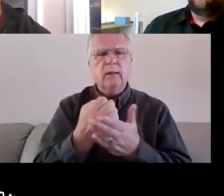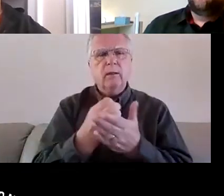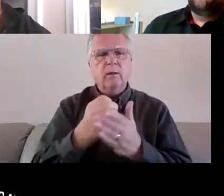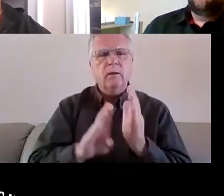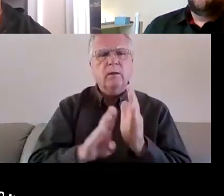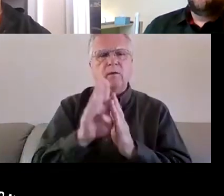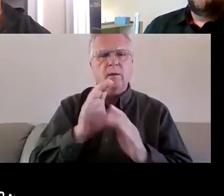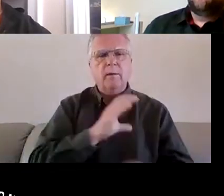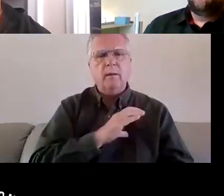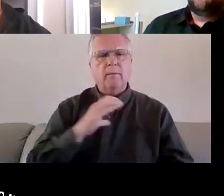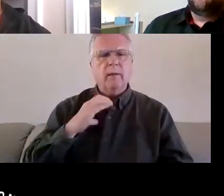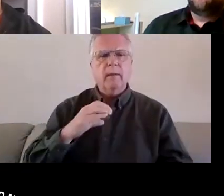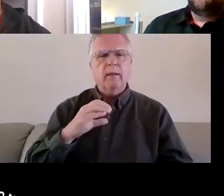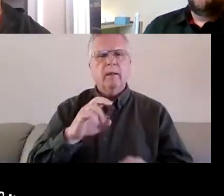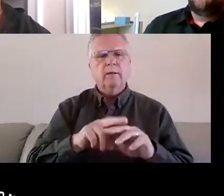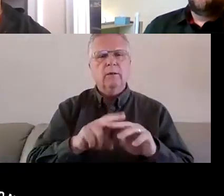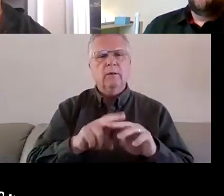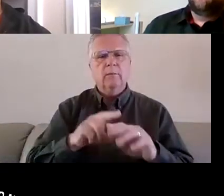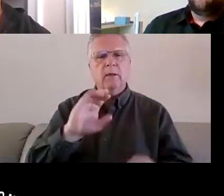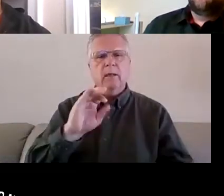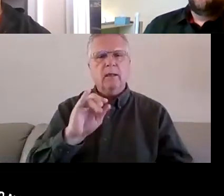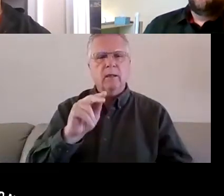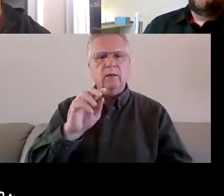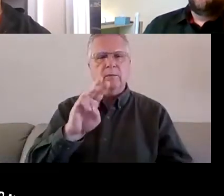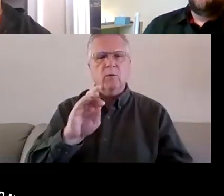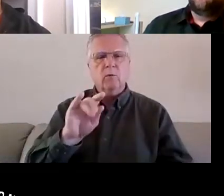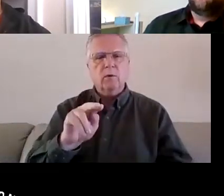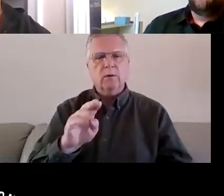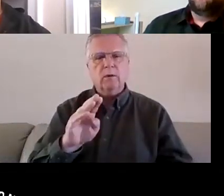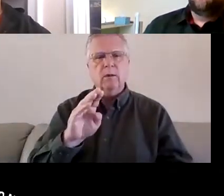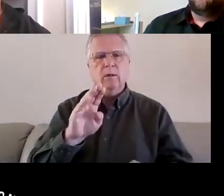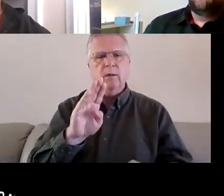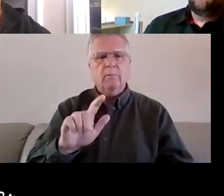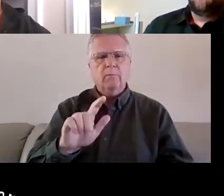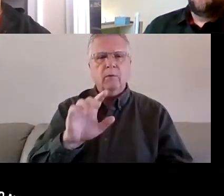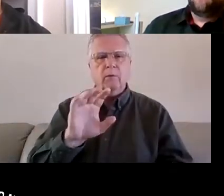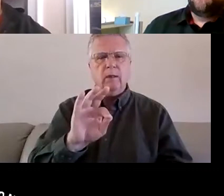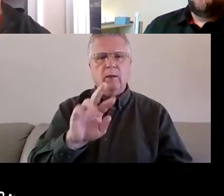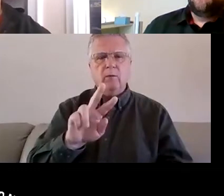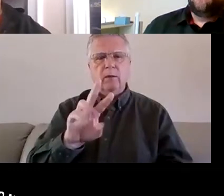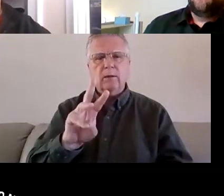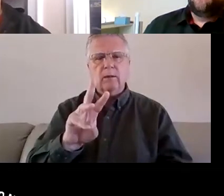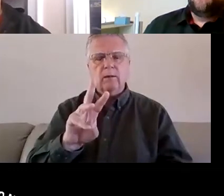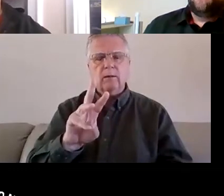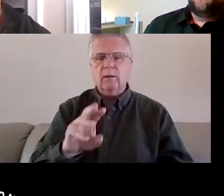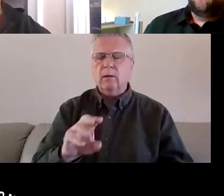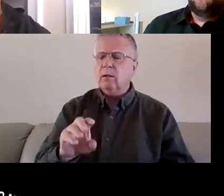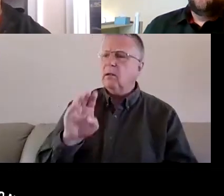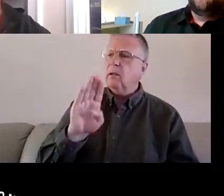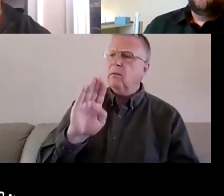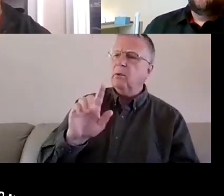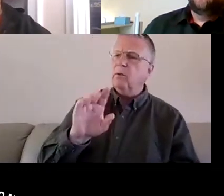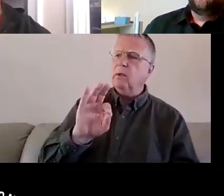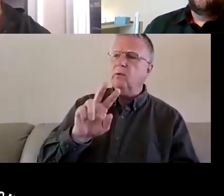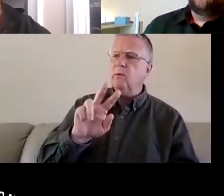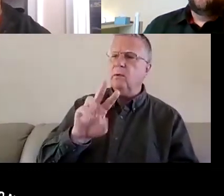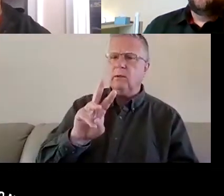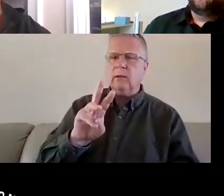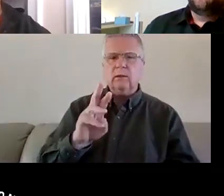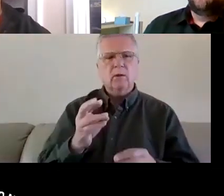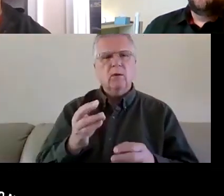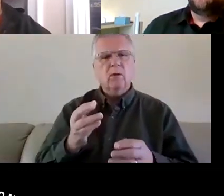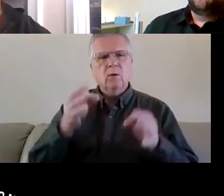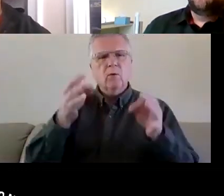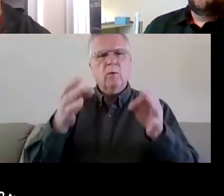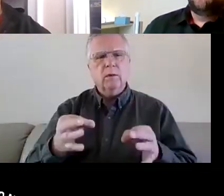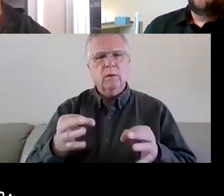Wilson. First new paper, Bill 926. Bill 926, resolution approving a